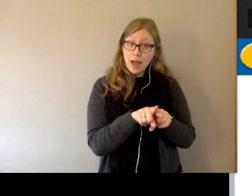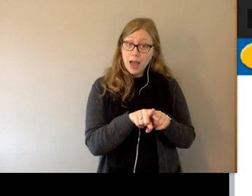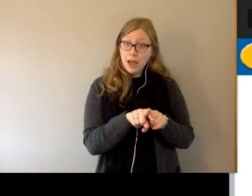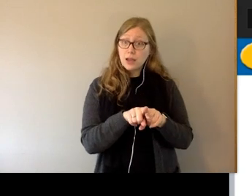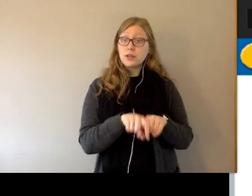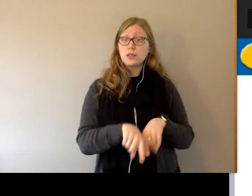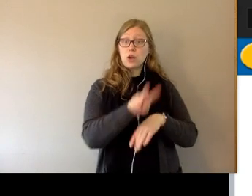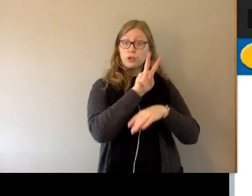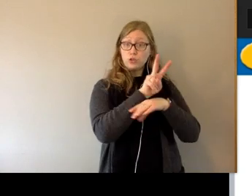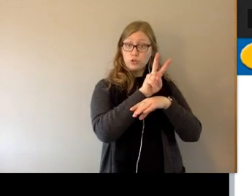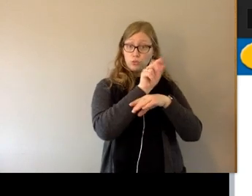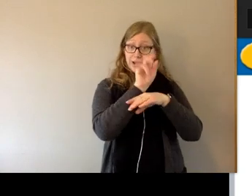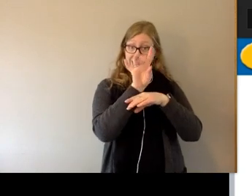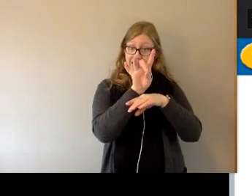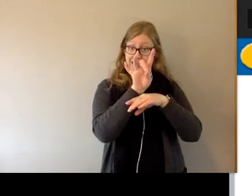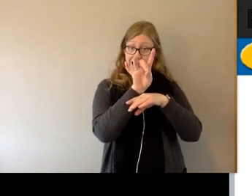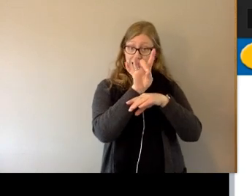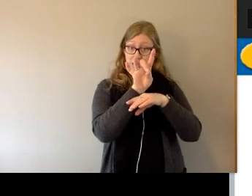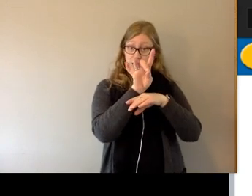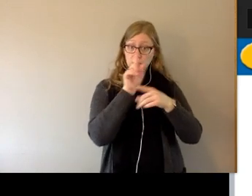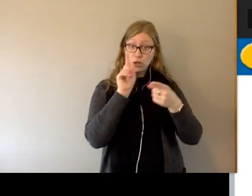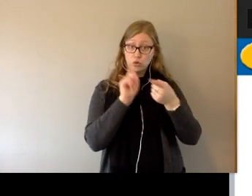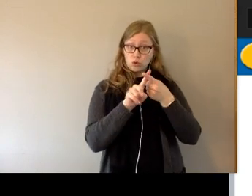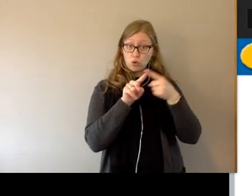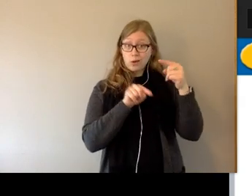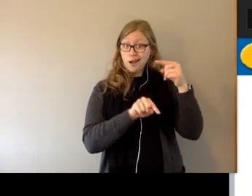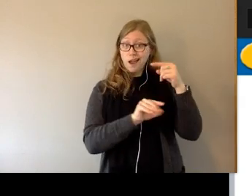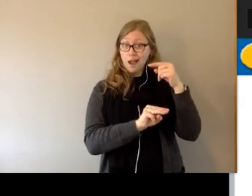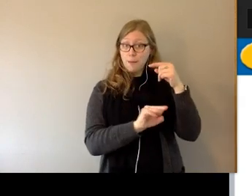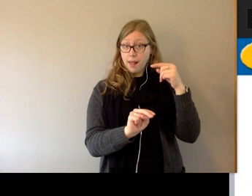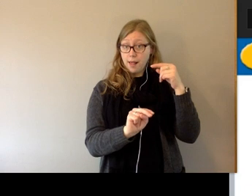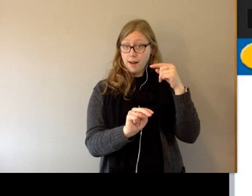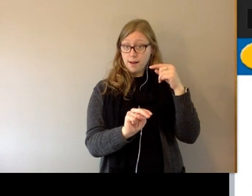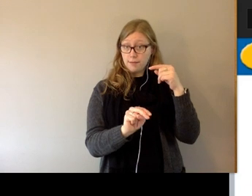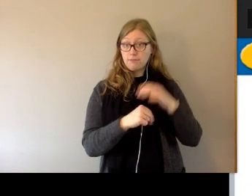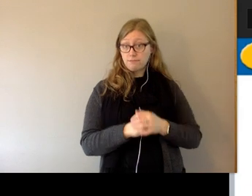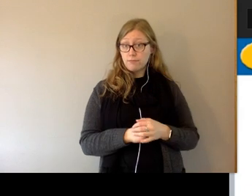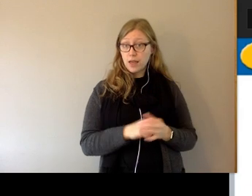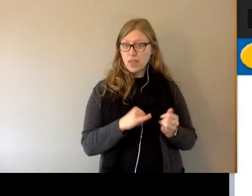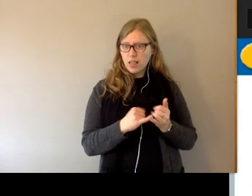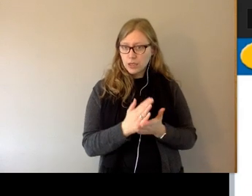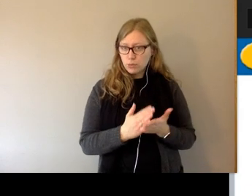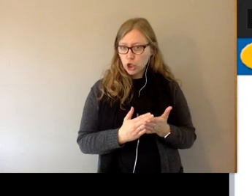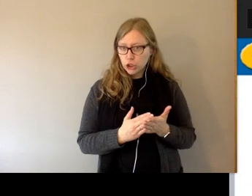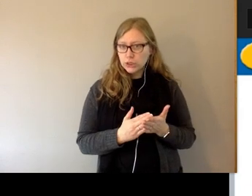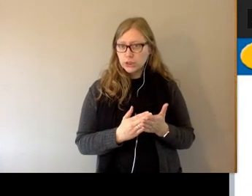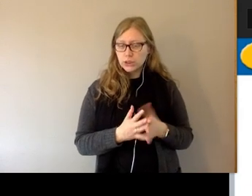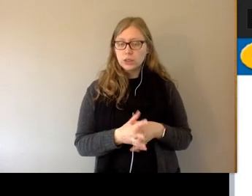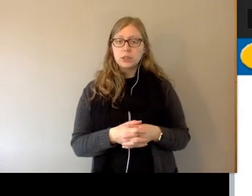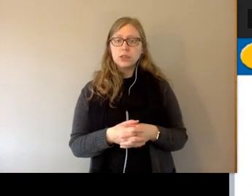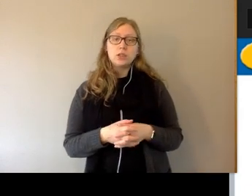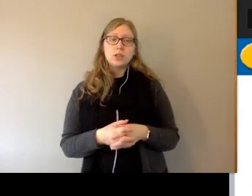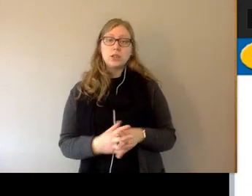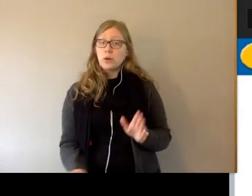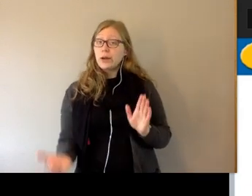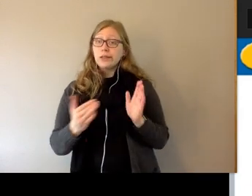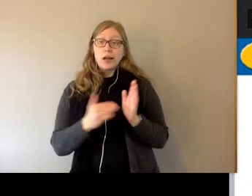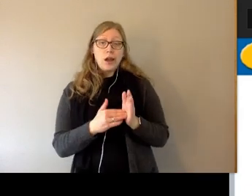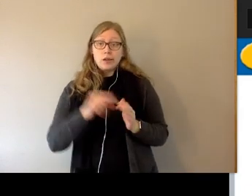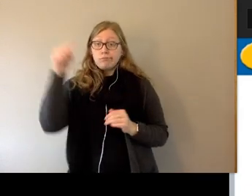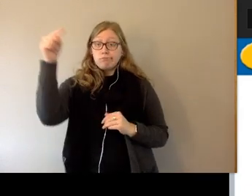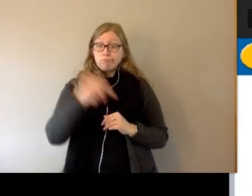2.8 is to MN. This last bit that we need to find. And so again, I just